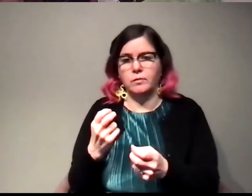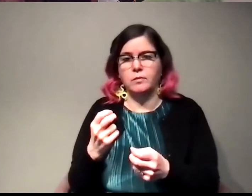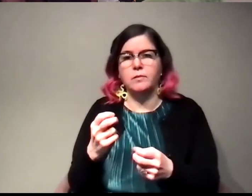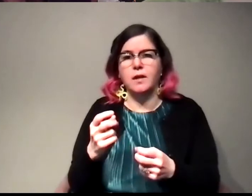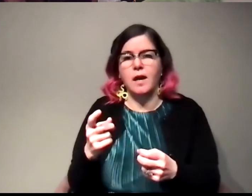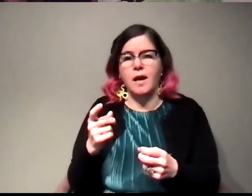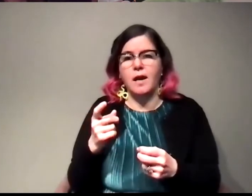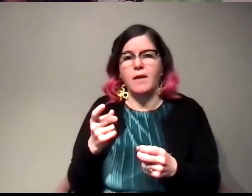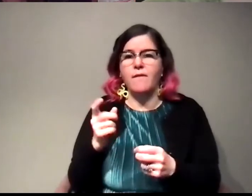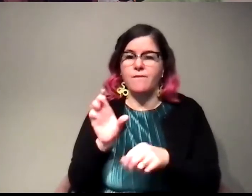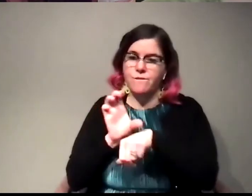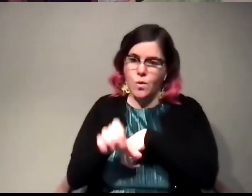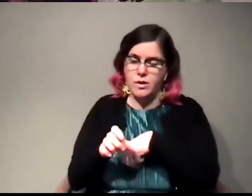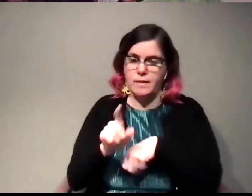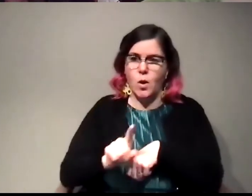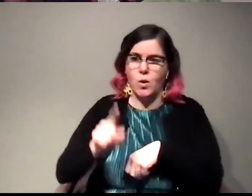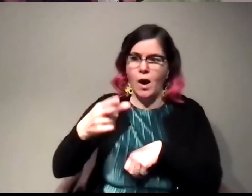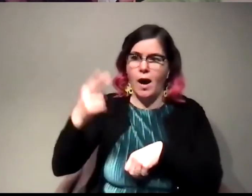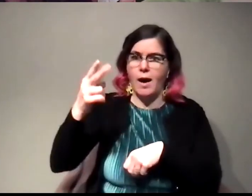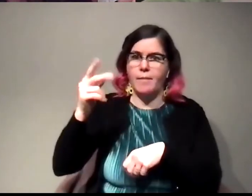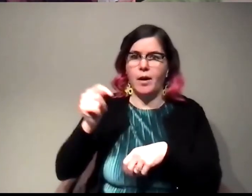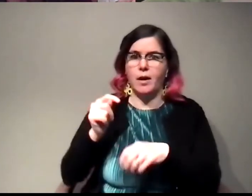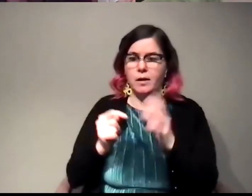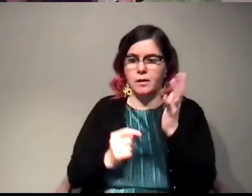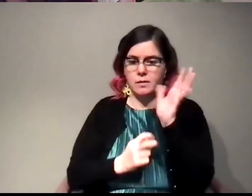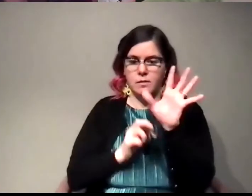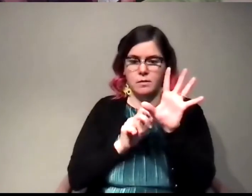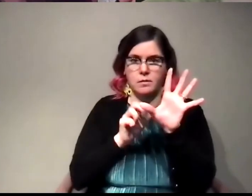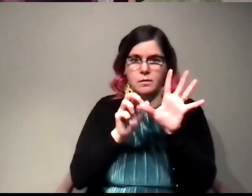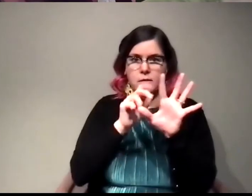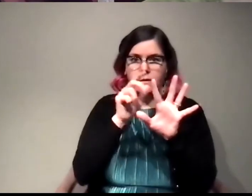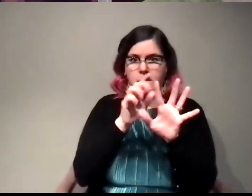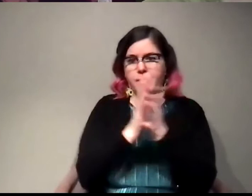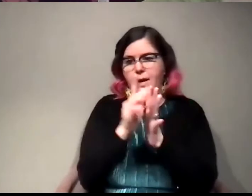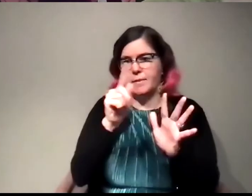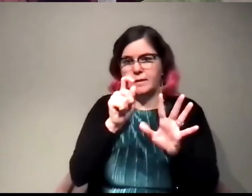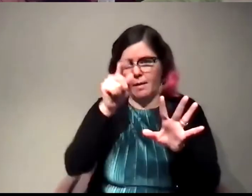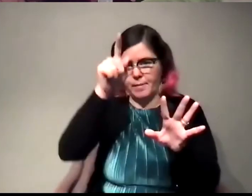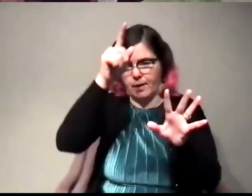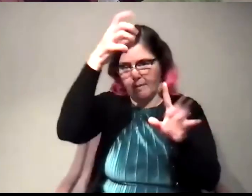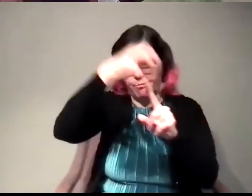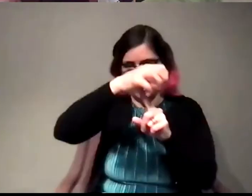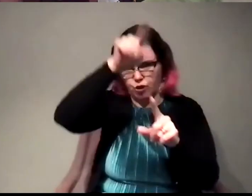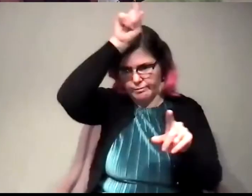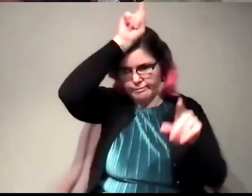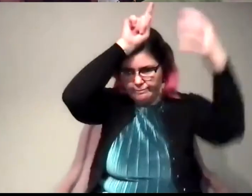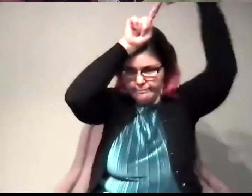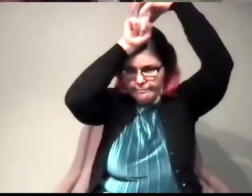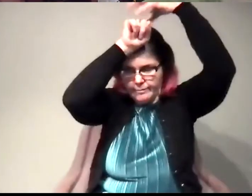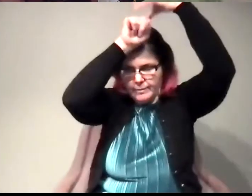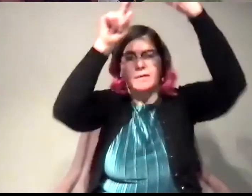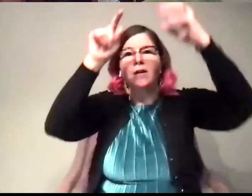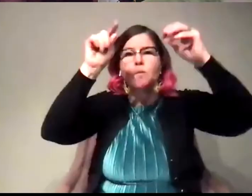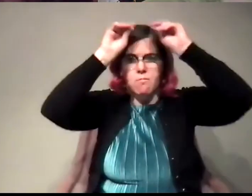to go to a high point. And they'll stand up here with their little like zombie mushroom coming out of their head. And that's for spore dispersal.